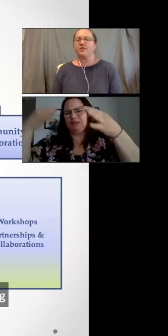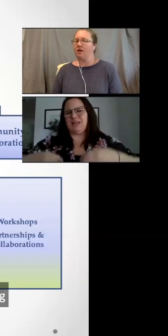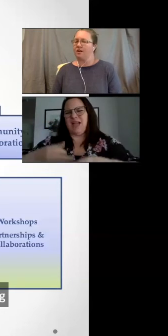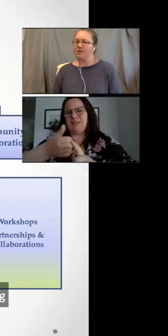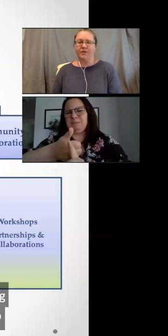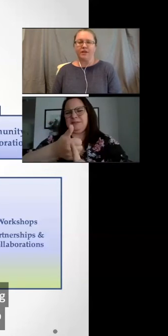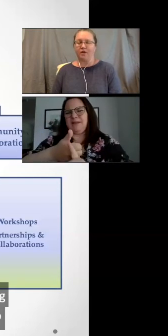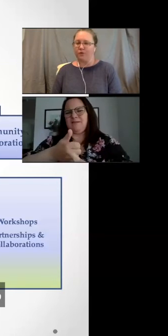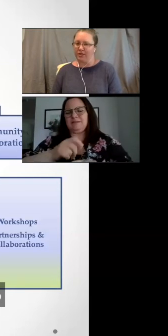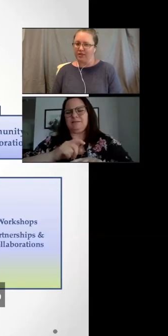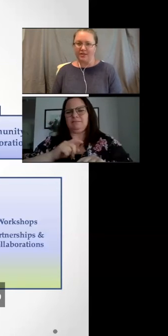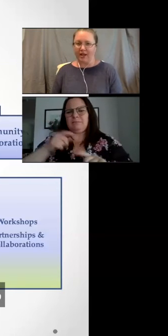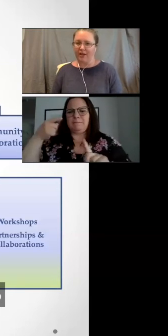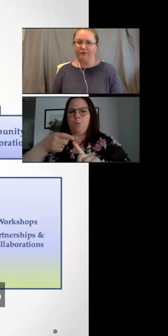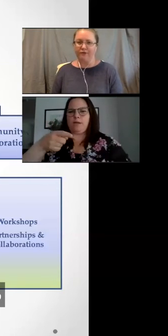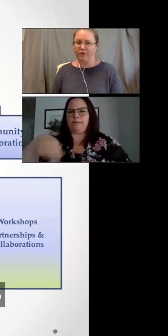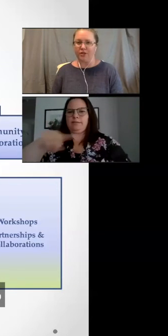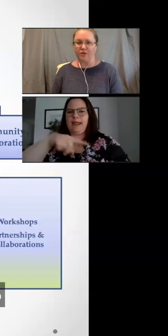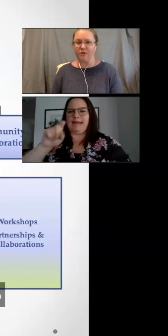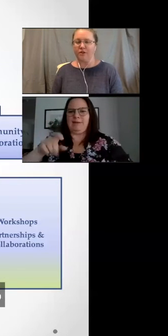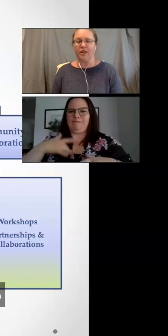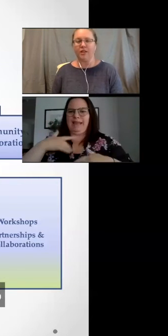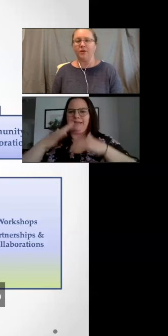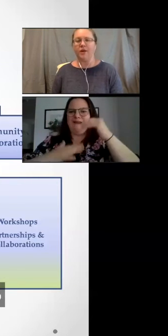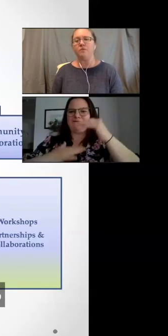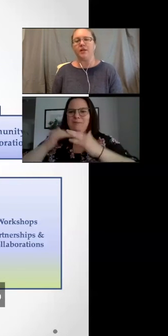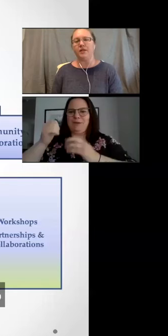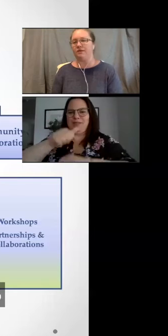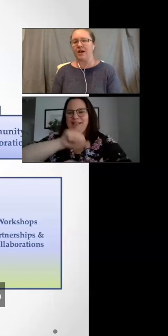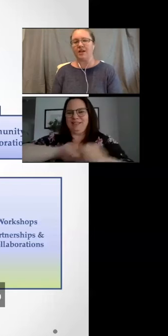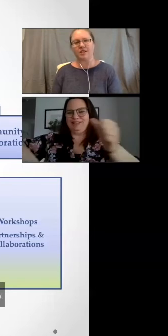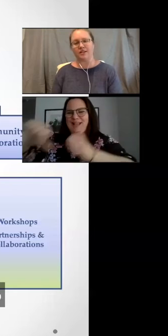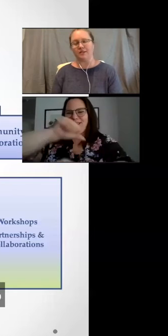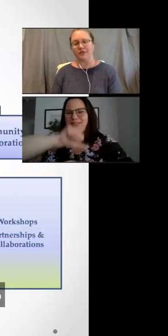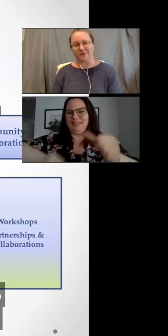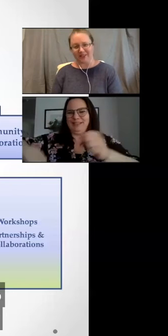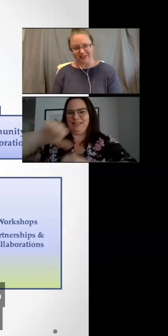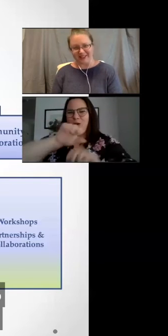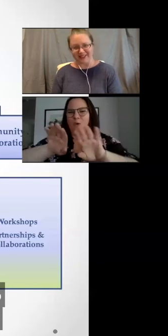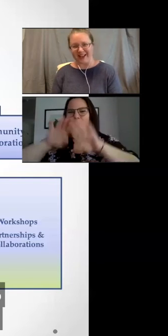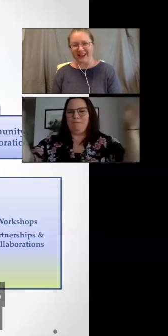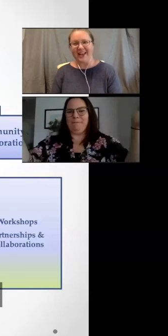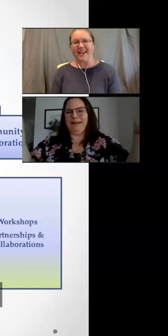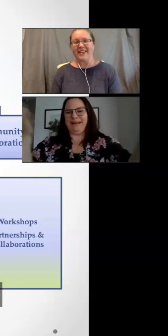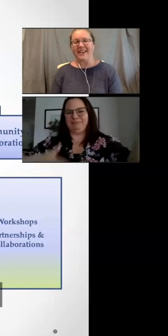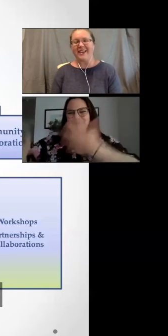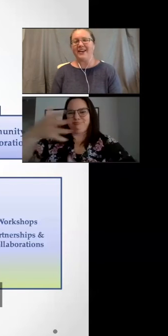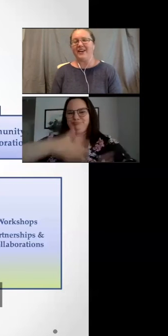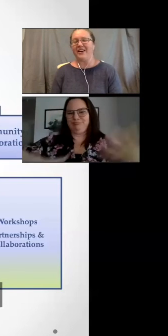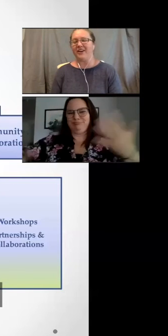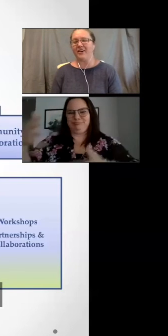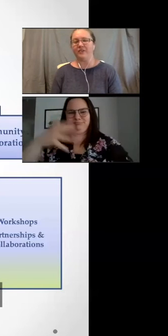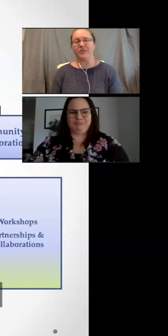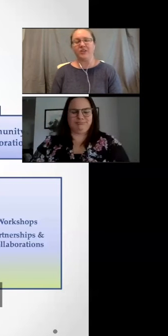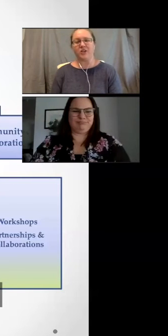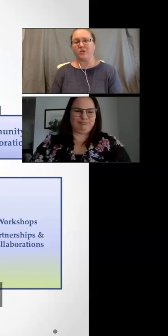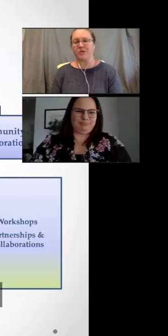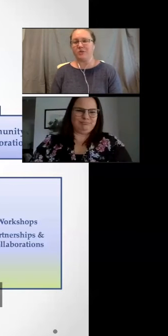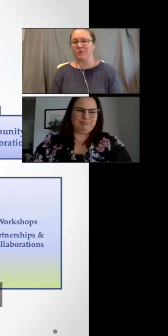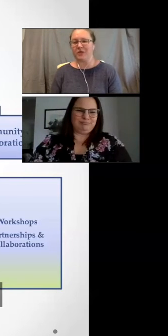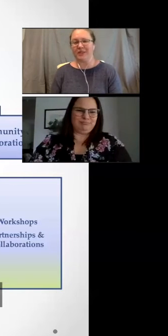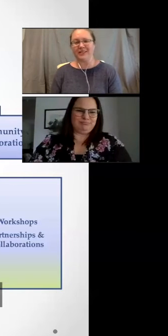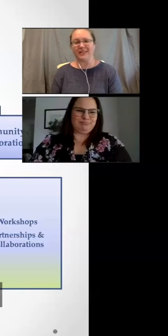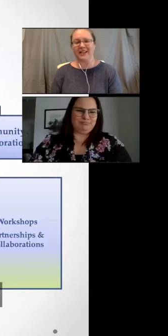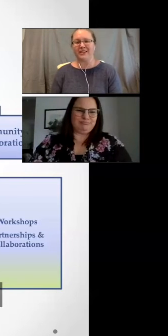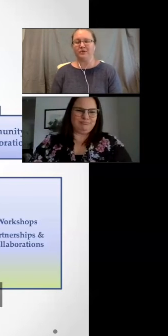That is not something that we decide for youth in any way. We leave that for themselves to decide. They are fully autonomous